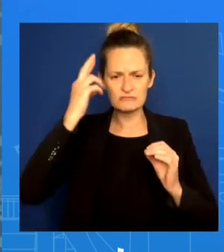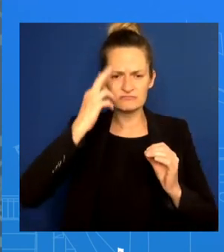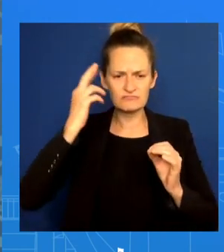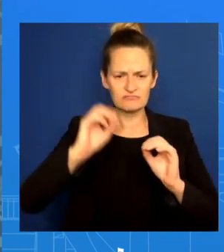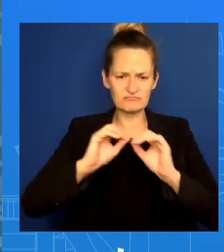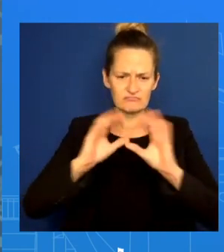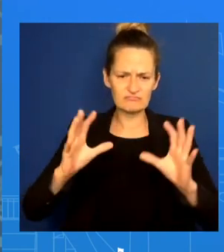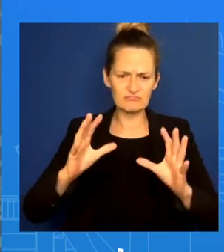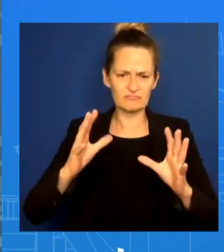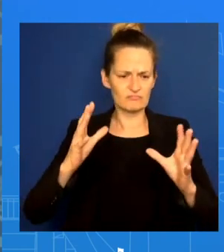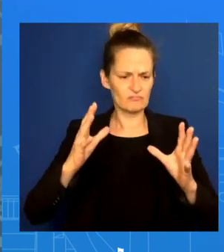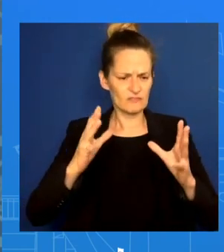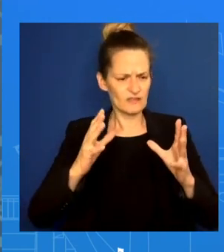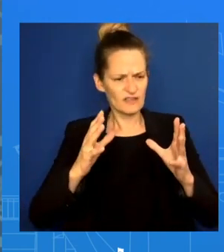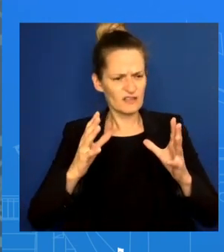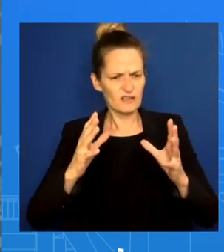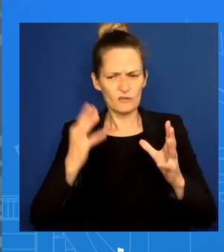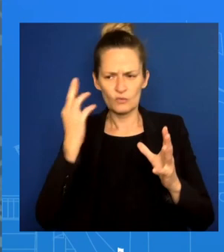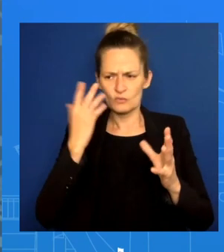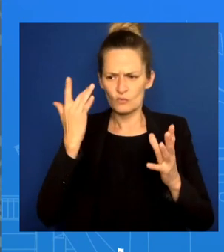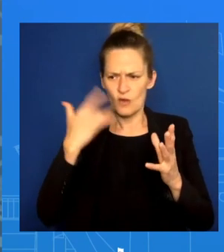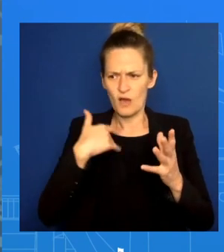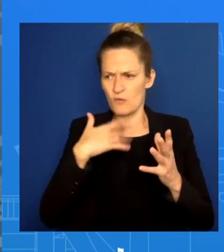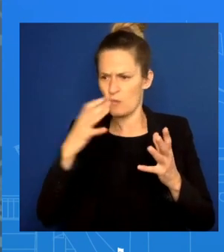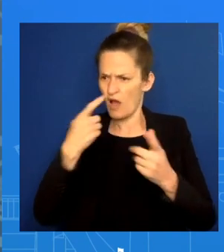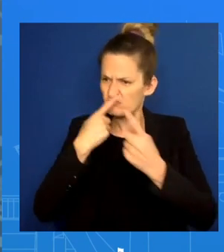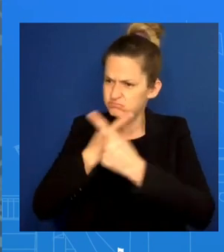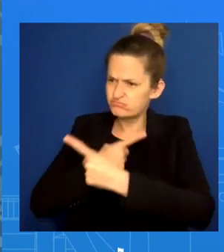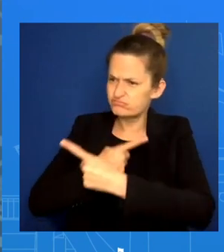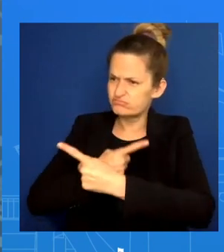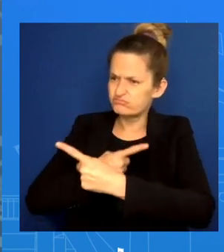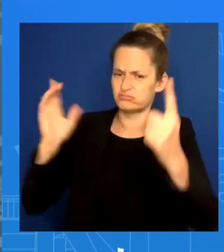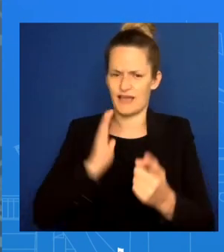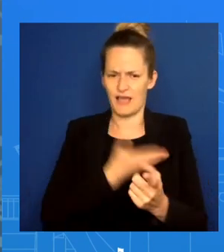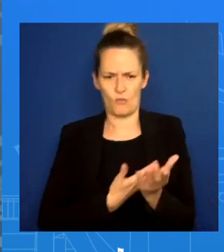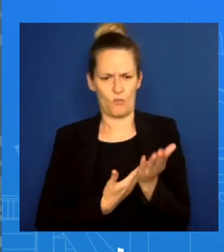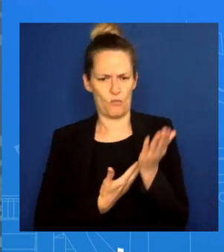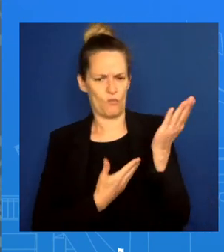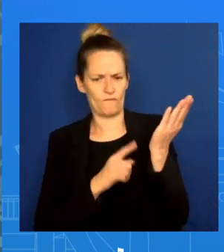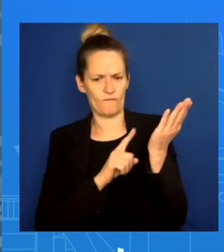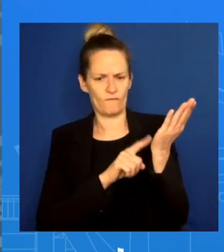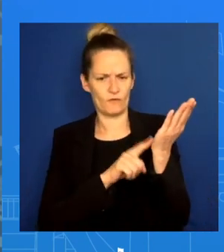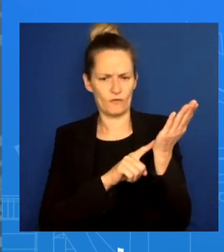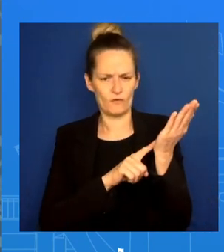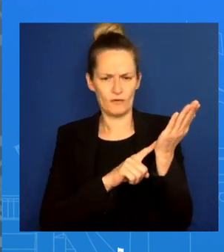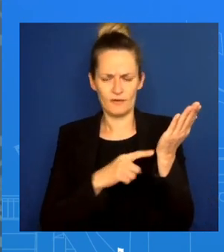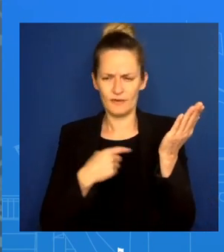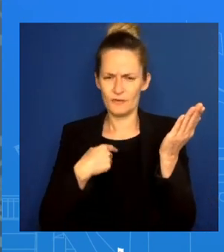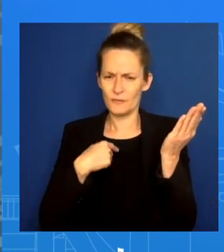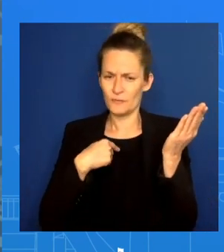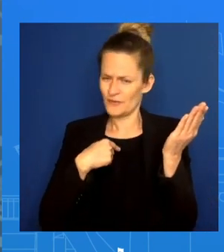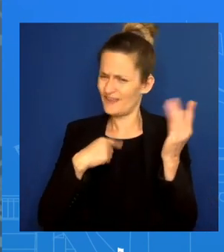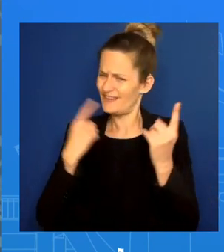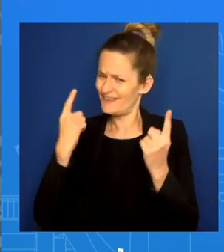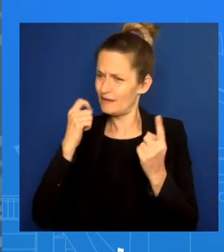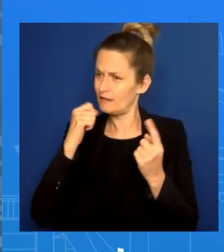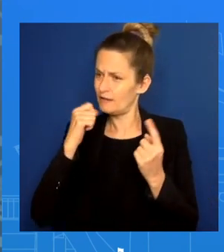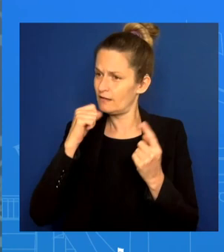want to achieve. We think through every step so carefully, and I can just promise you